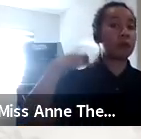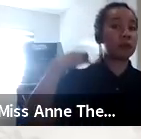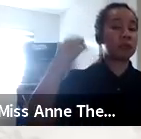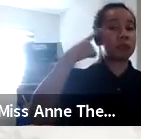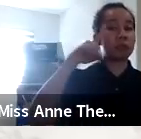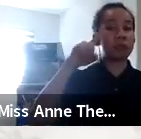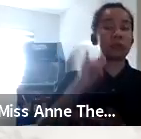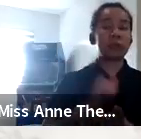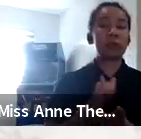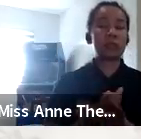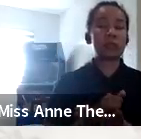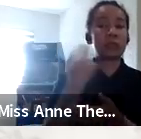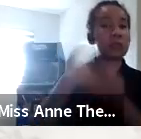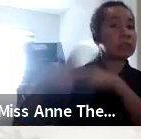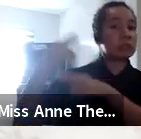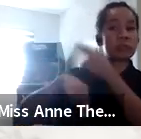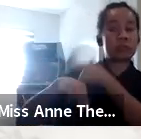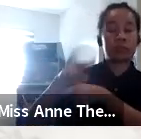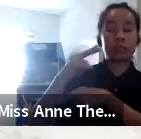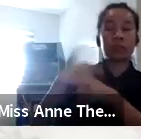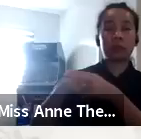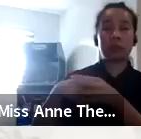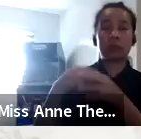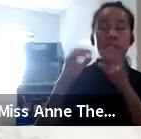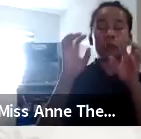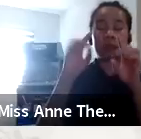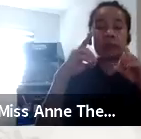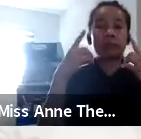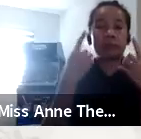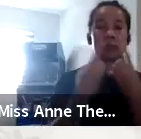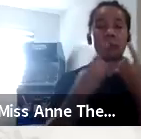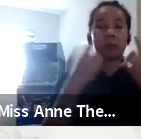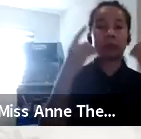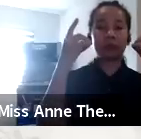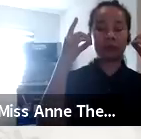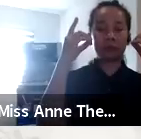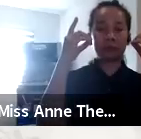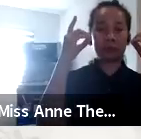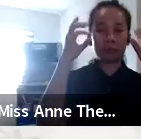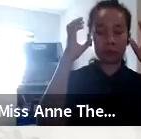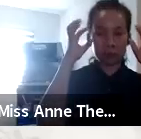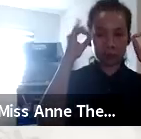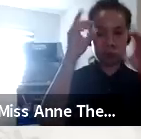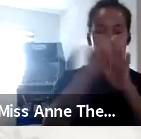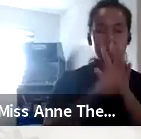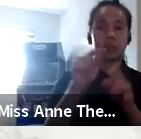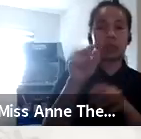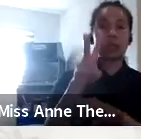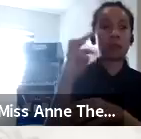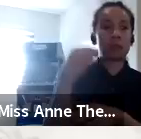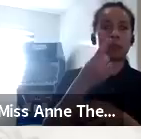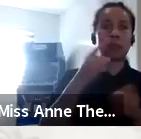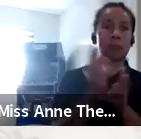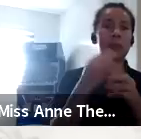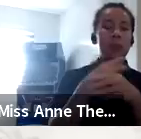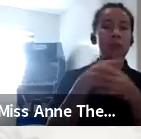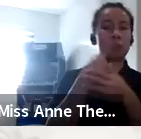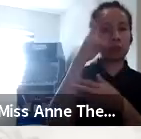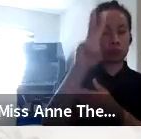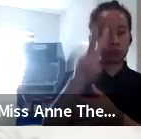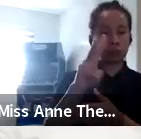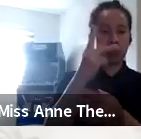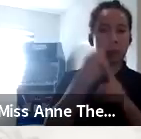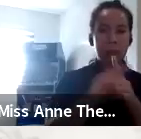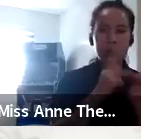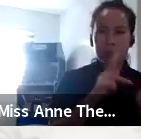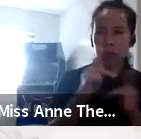this history in the making, the DepEd TV, we only do it for like 2 months. July,